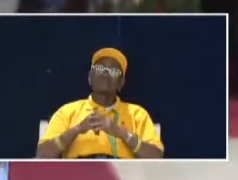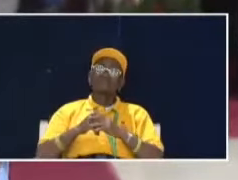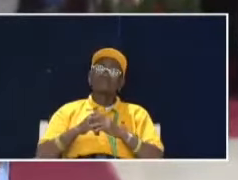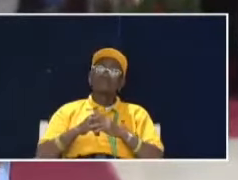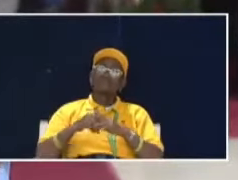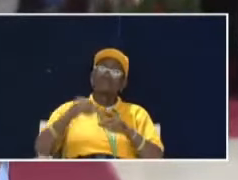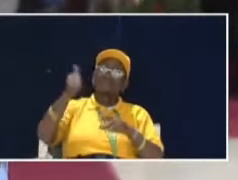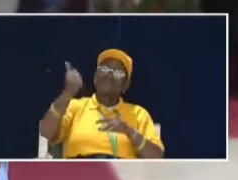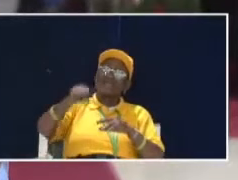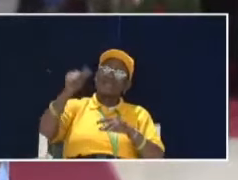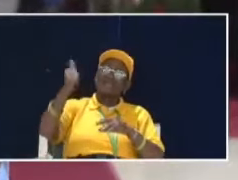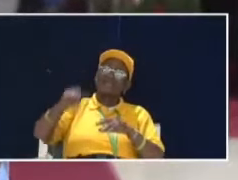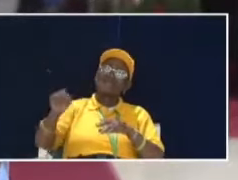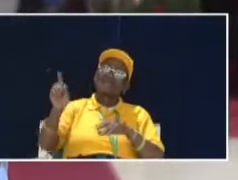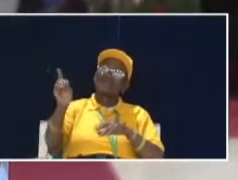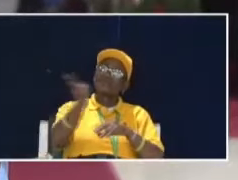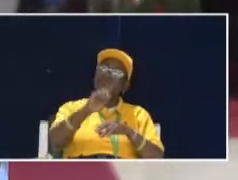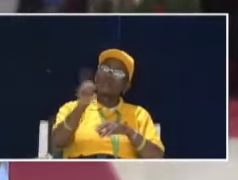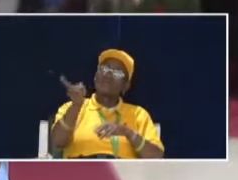Anywhere